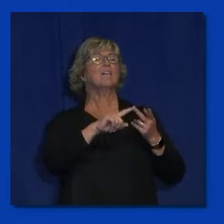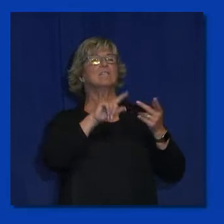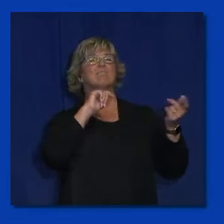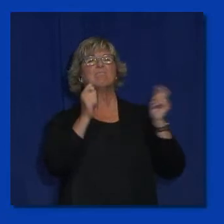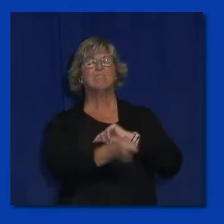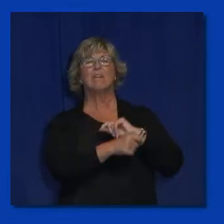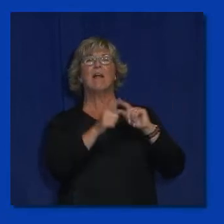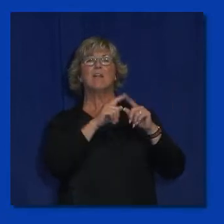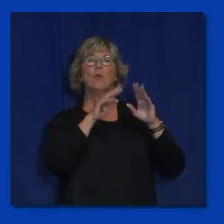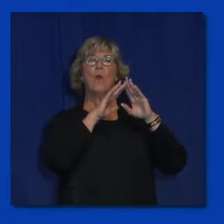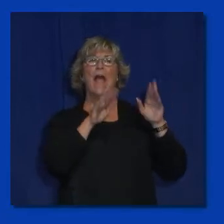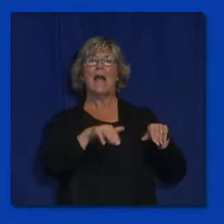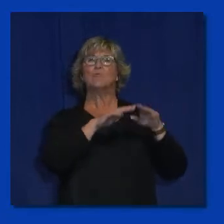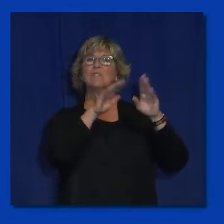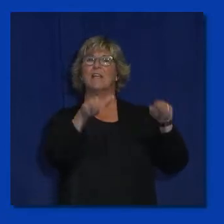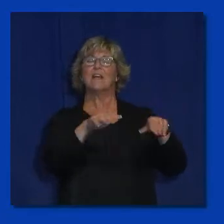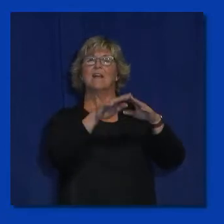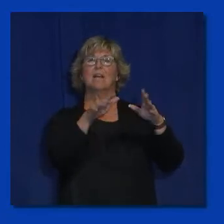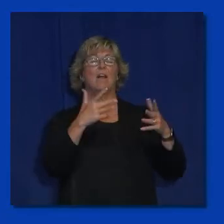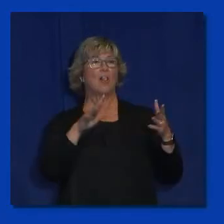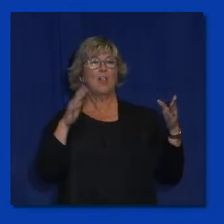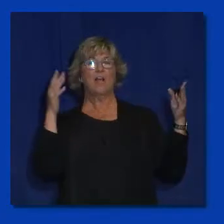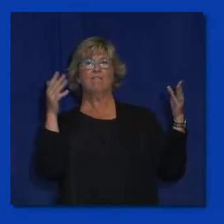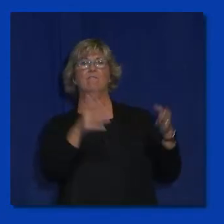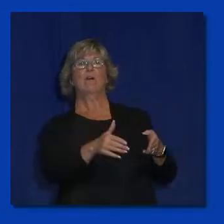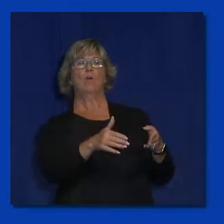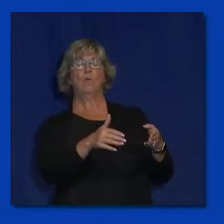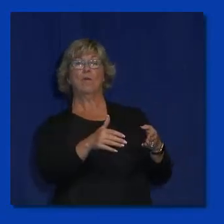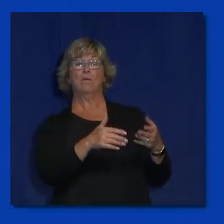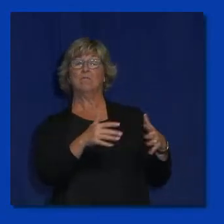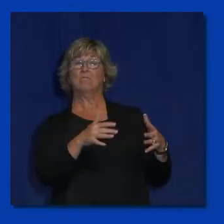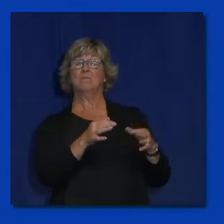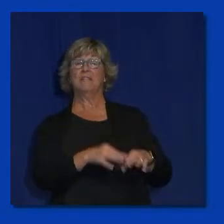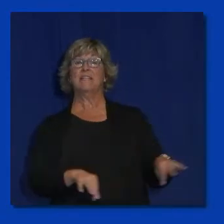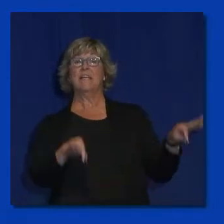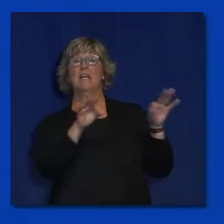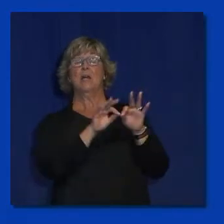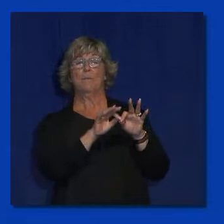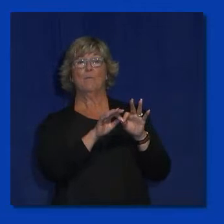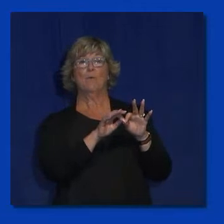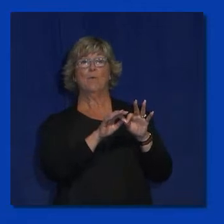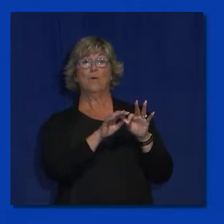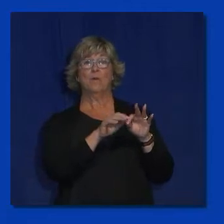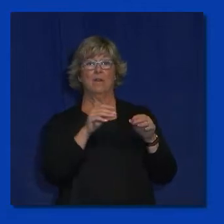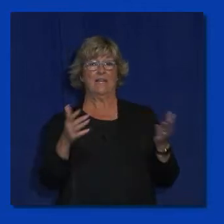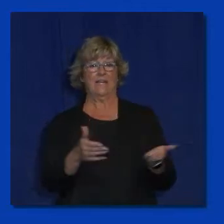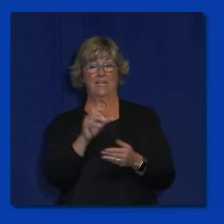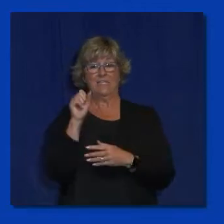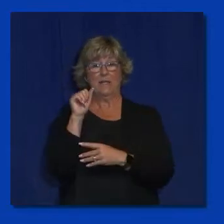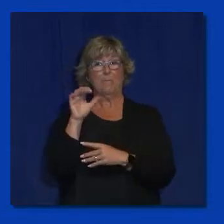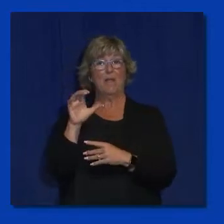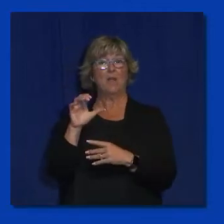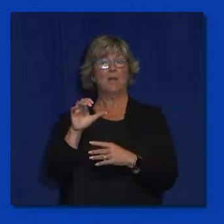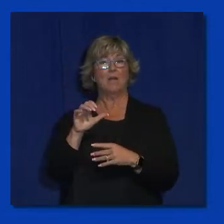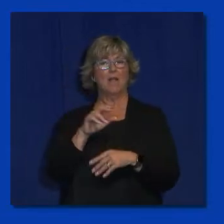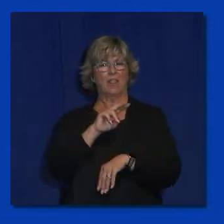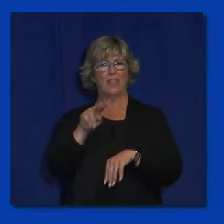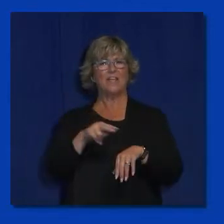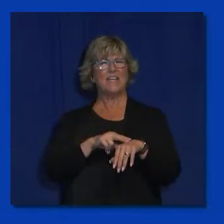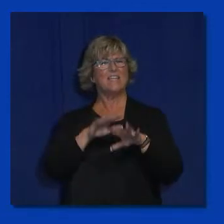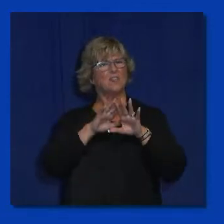it's interesting, there's been a lot of conversation and thrust of focus, and I think it's an incredibly important debate here in Sacramento, the state, this